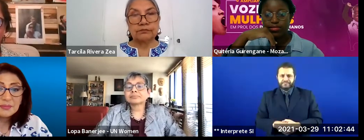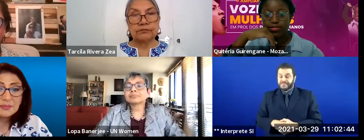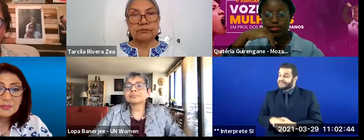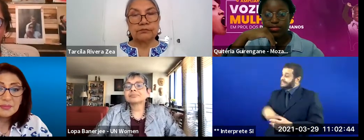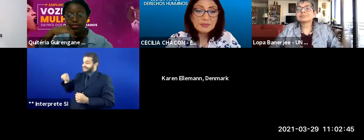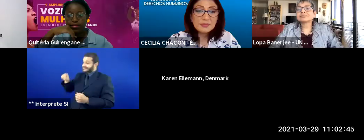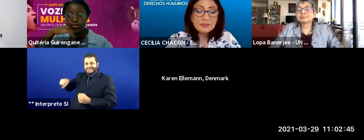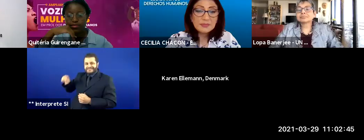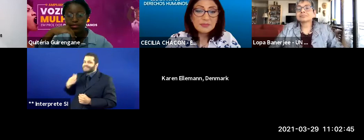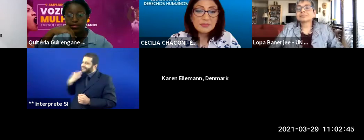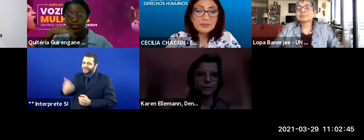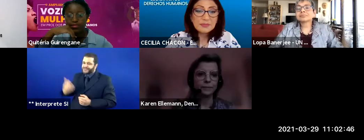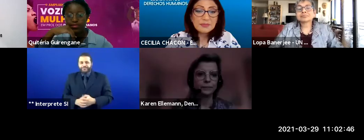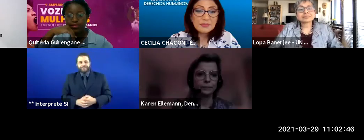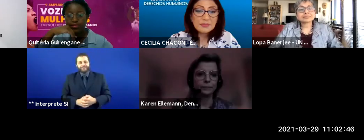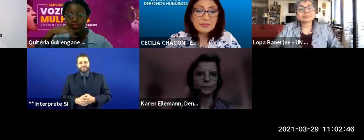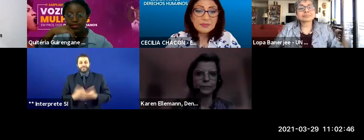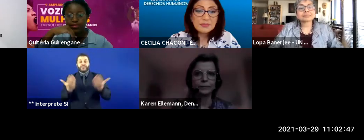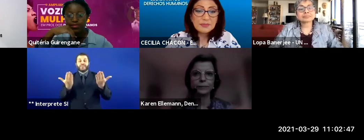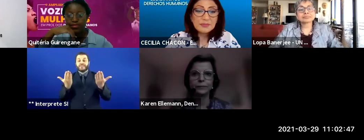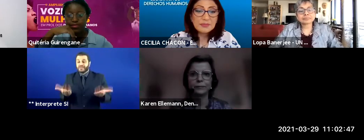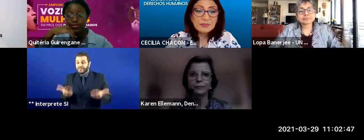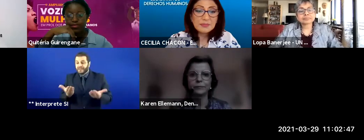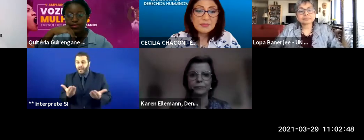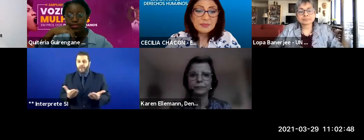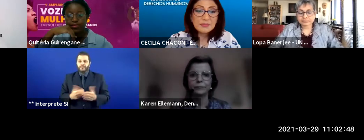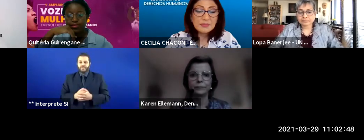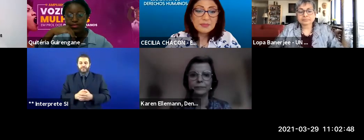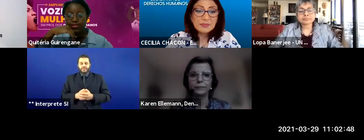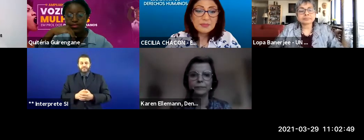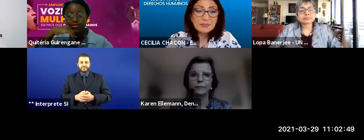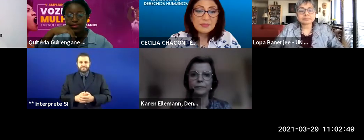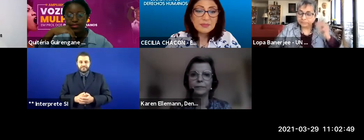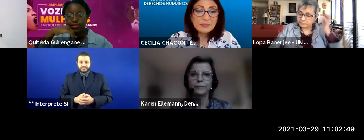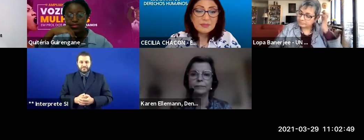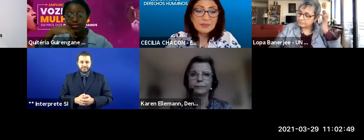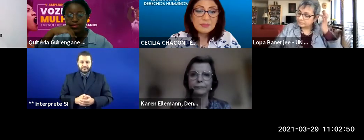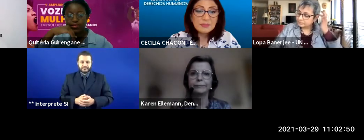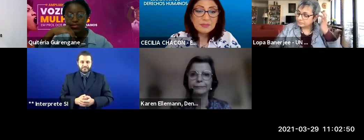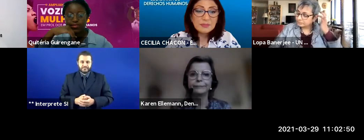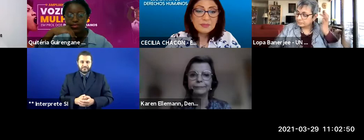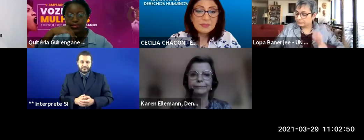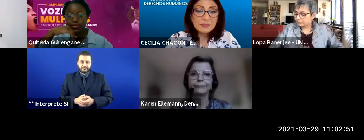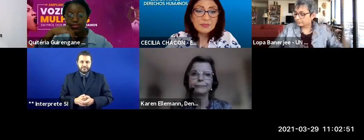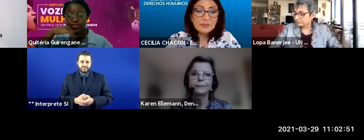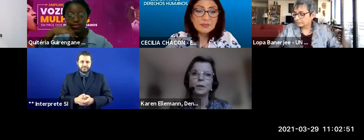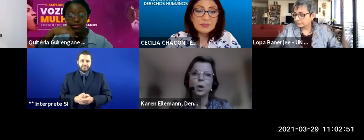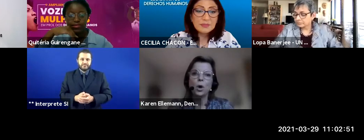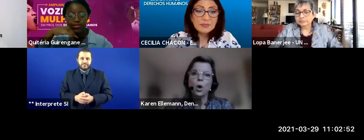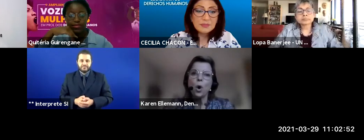What do you think one of the two key things that governments, in your case, should be doing to support women's movements?